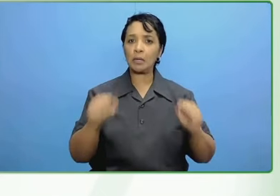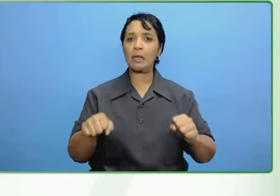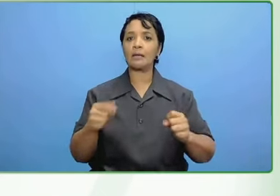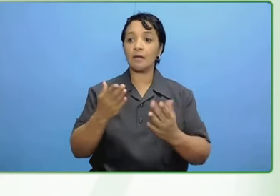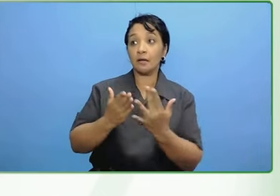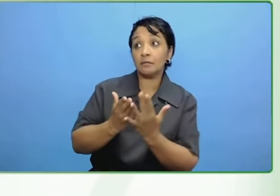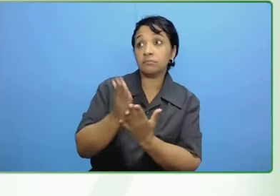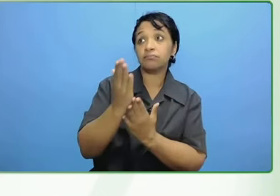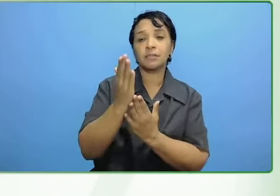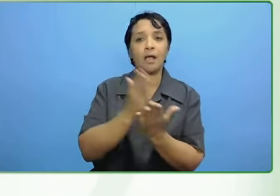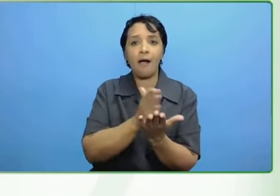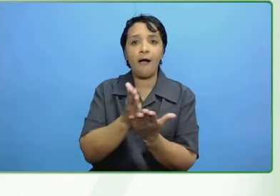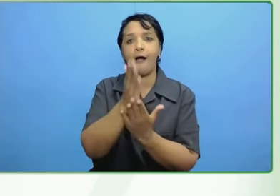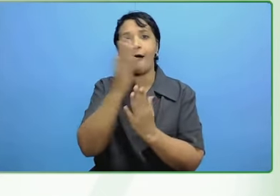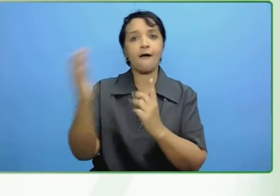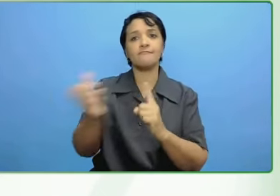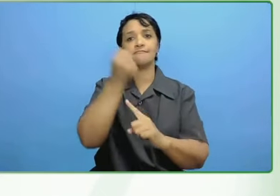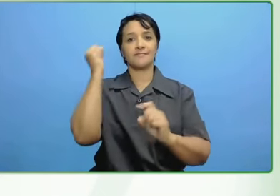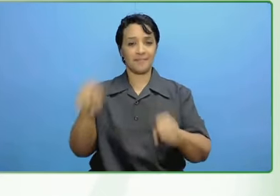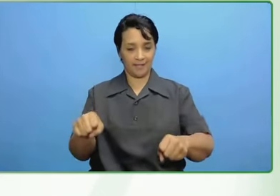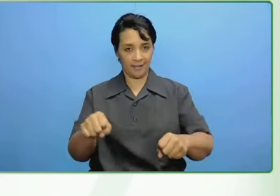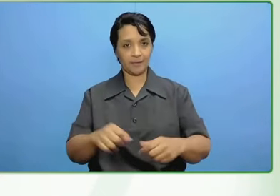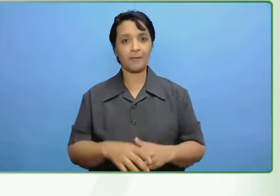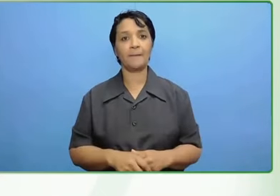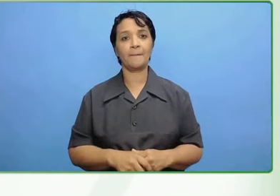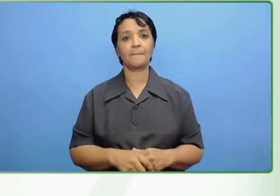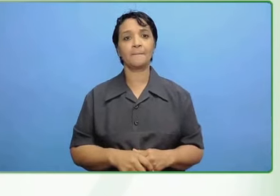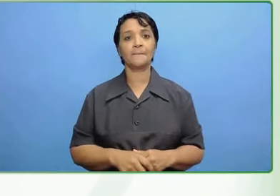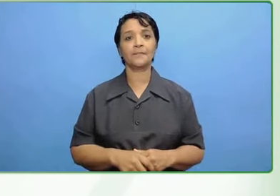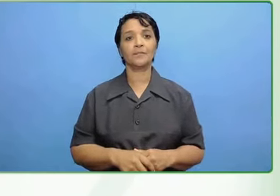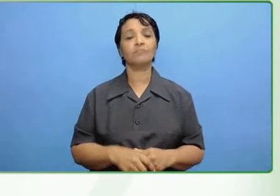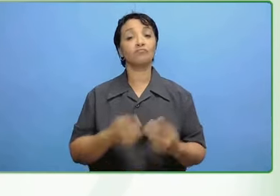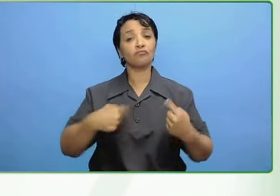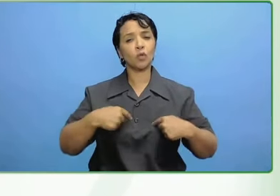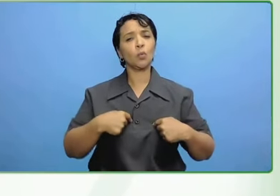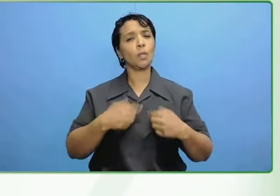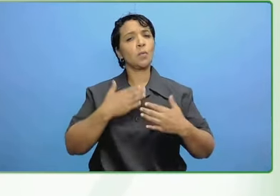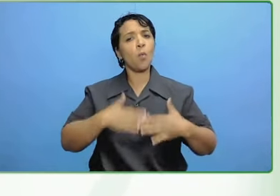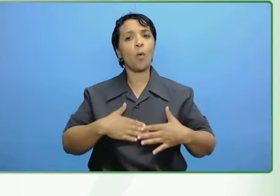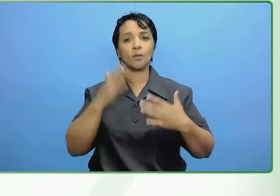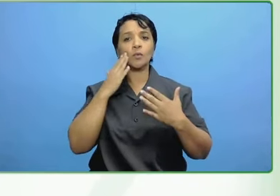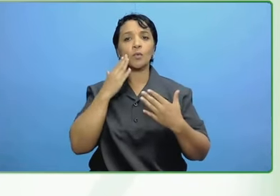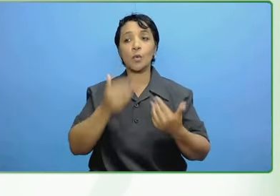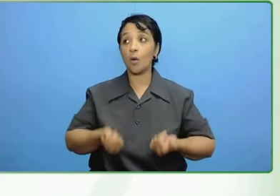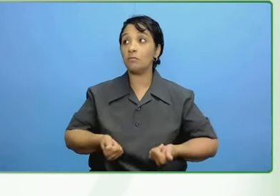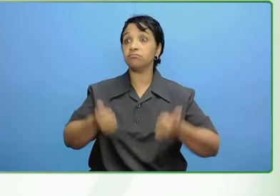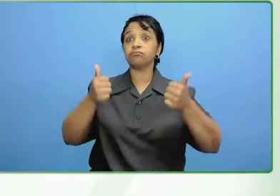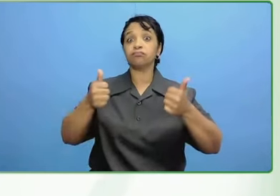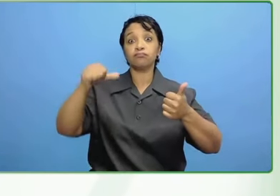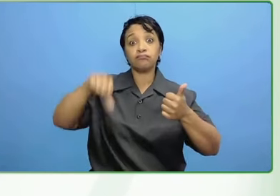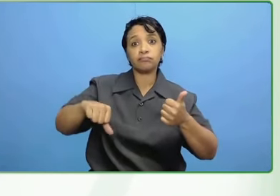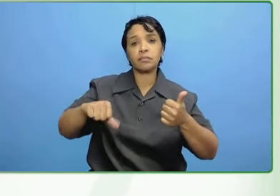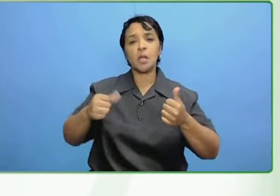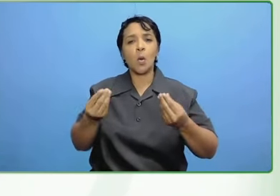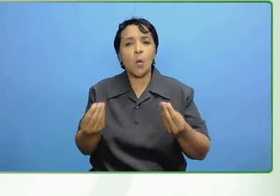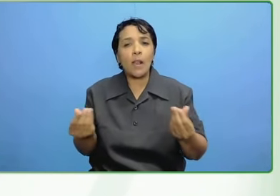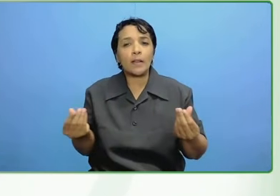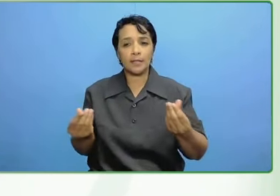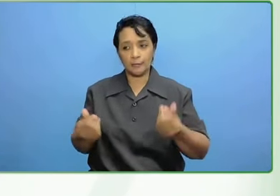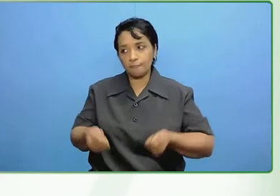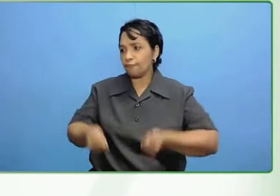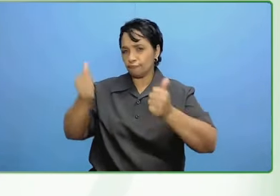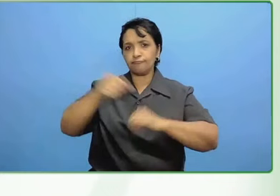potential. We also invested in raising the quality, accessibility, and affordability of our SPED schools in Singapore.